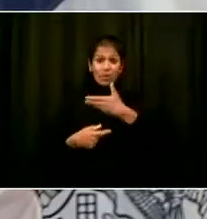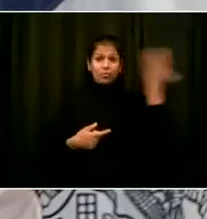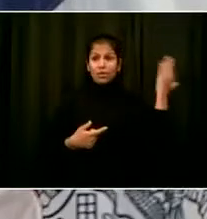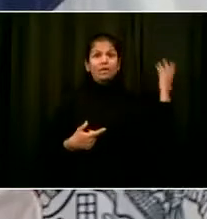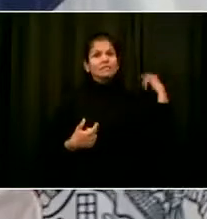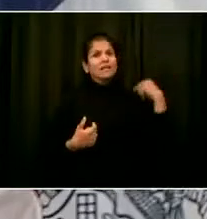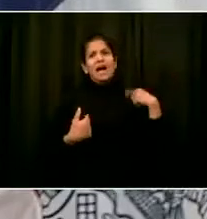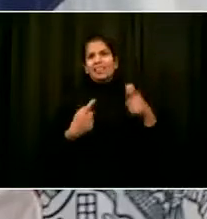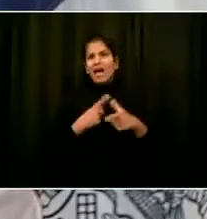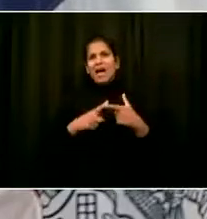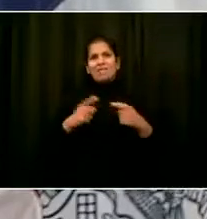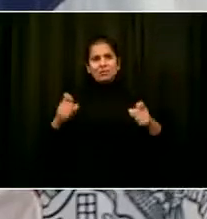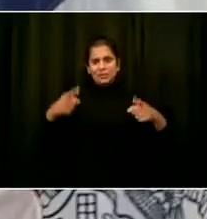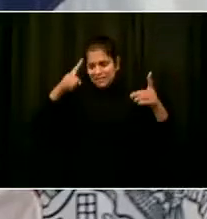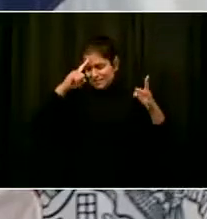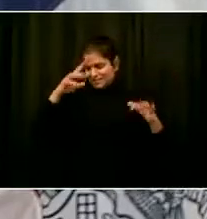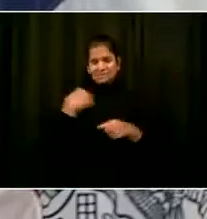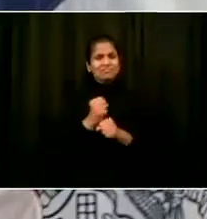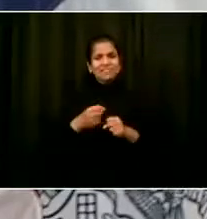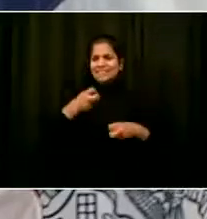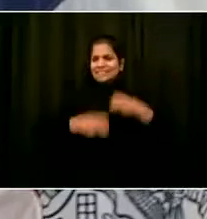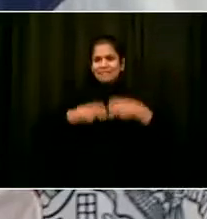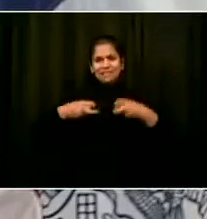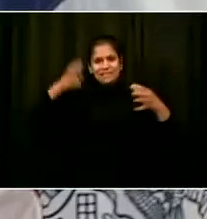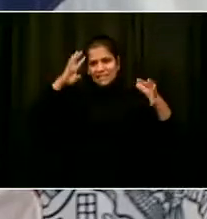$3.8 billion deficit